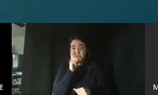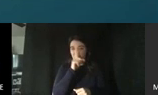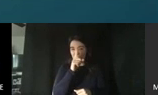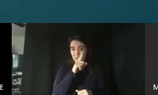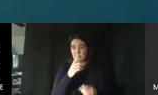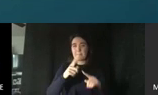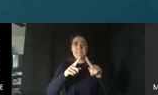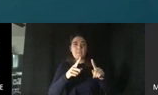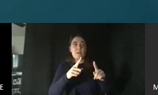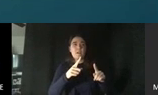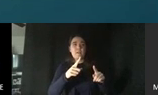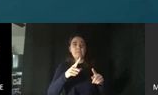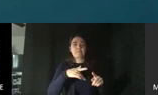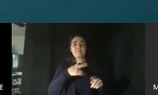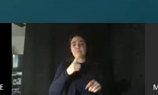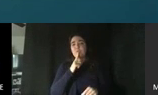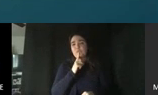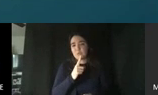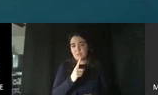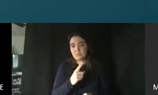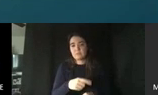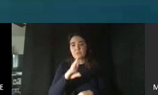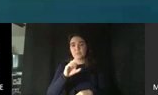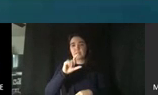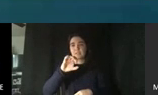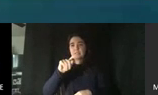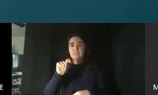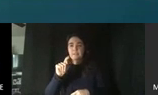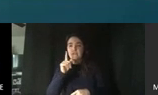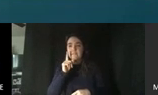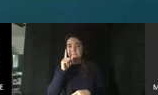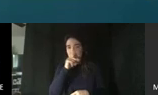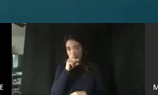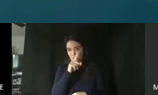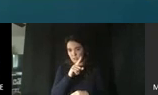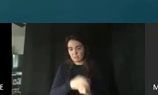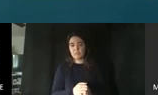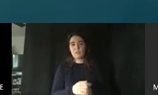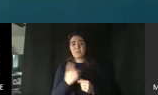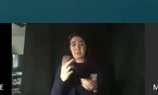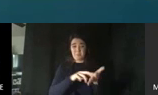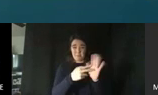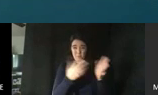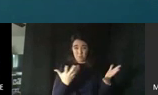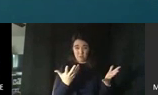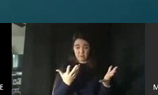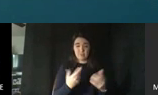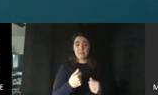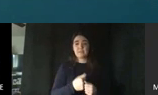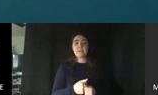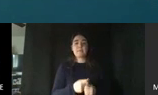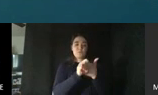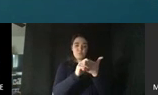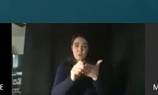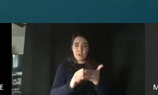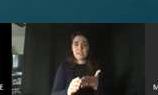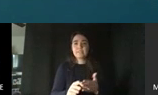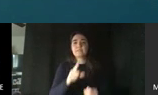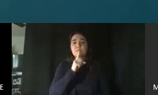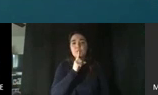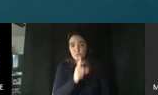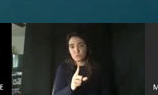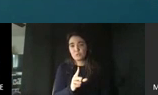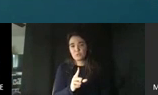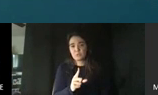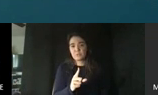that? Realistic fiction means that I am writing the truth. My novels are